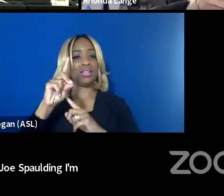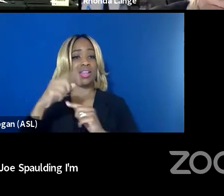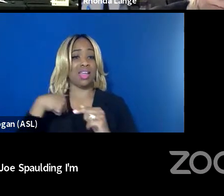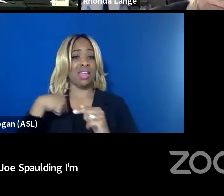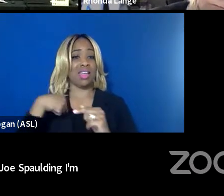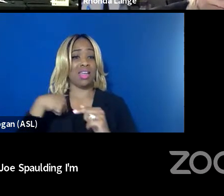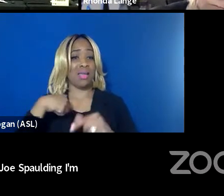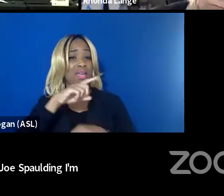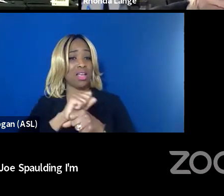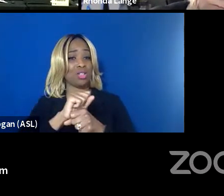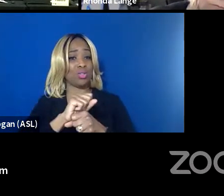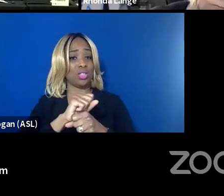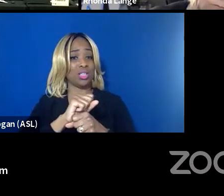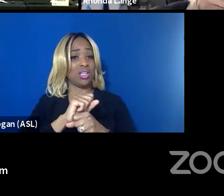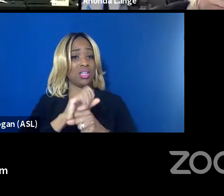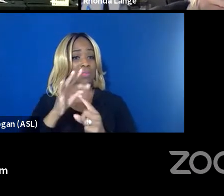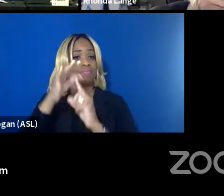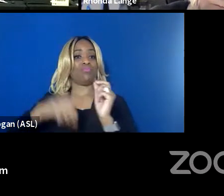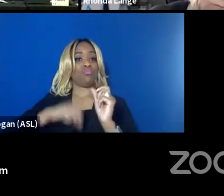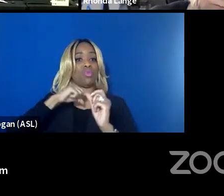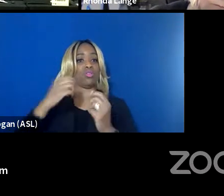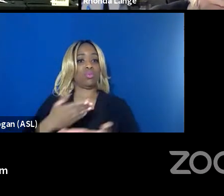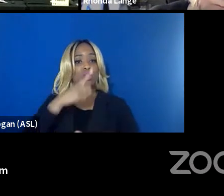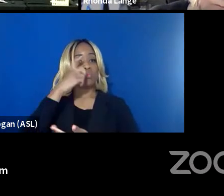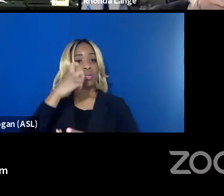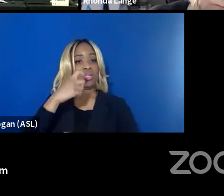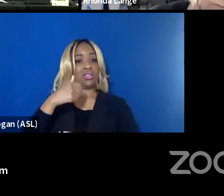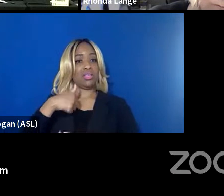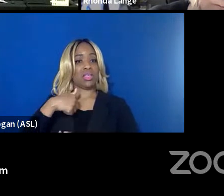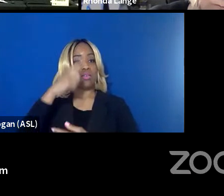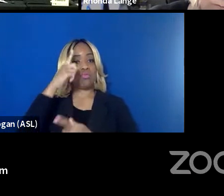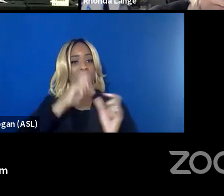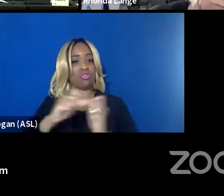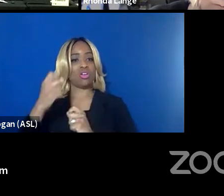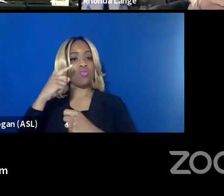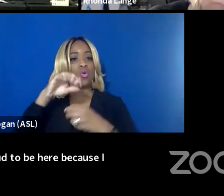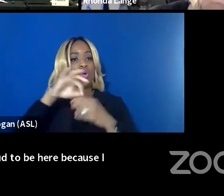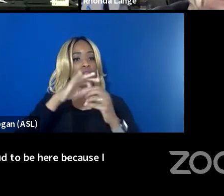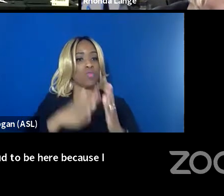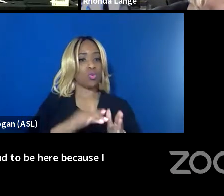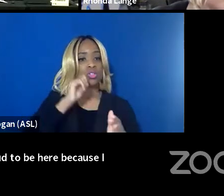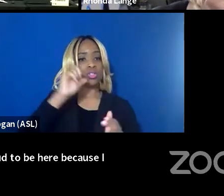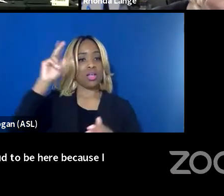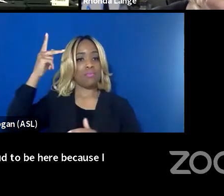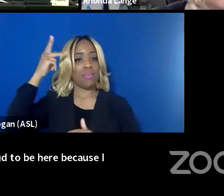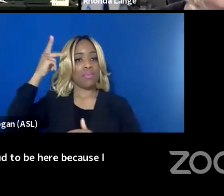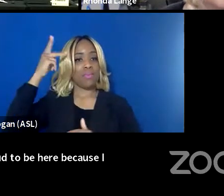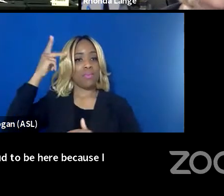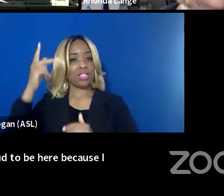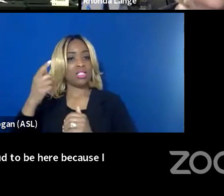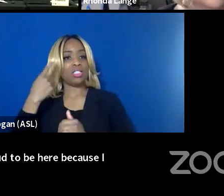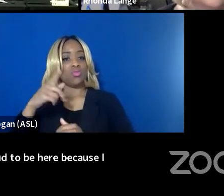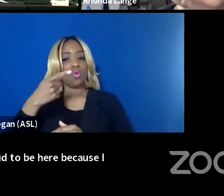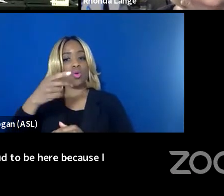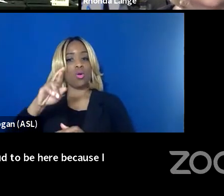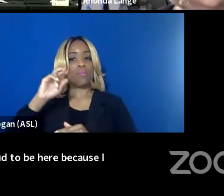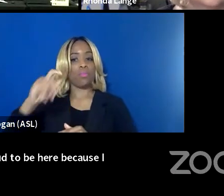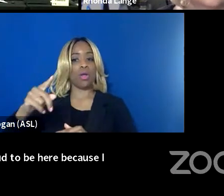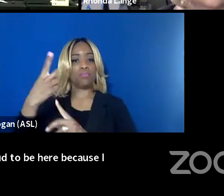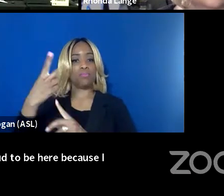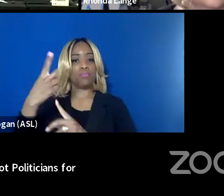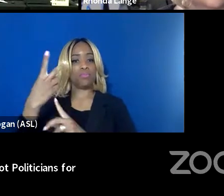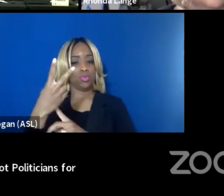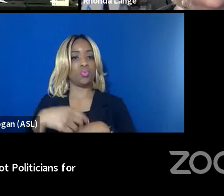actually uniquely proud to be here because I was the strategist for Voters Not Politicians for Prop 2 on their